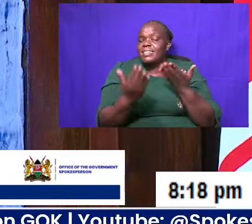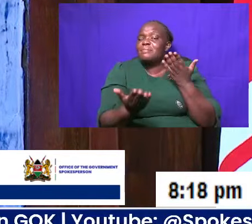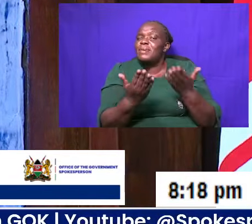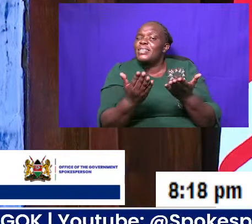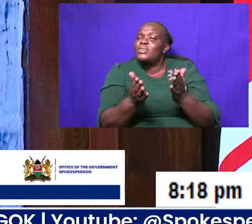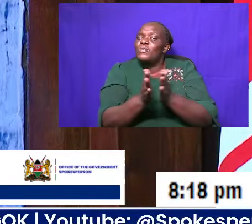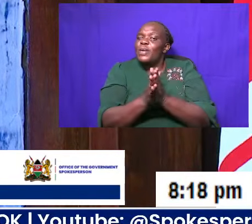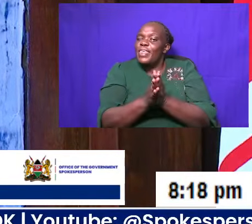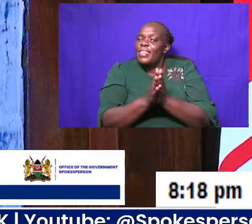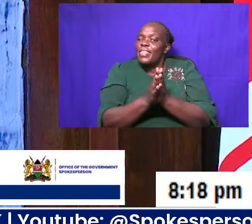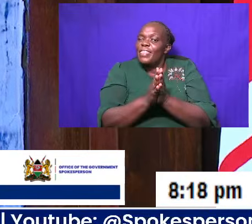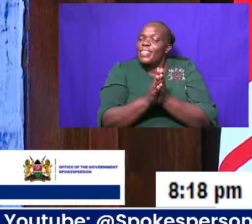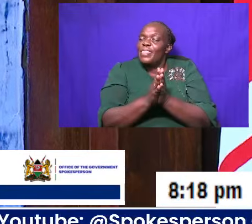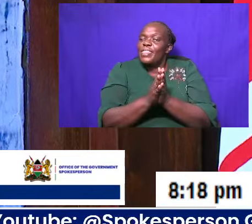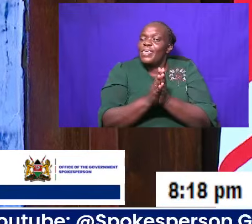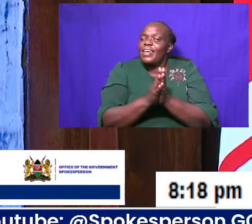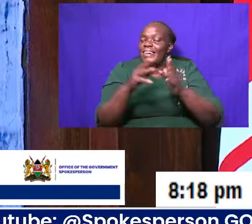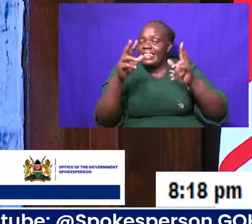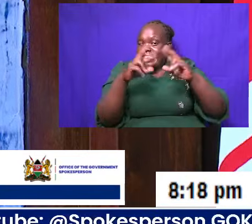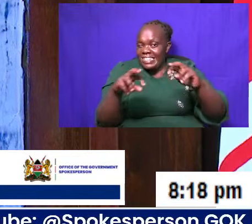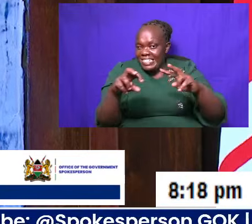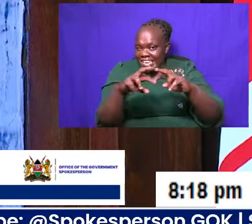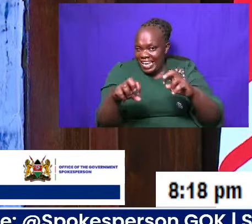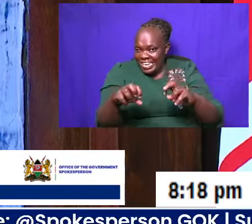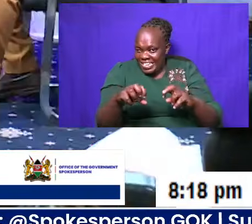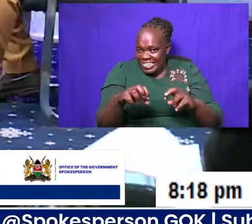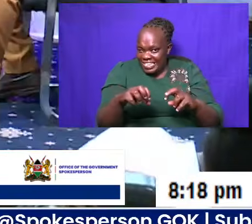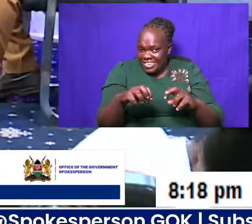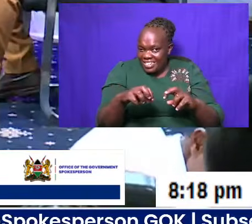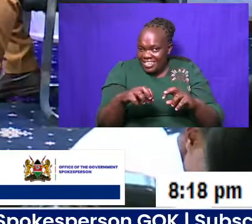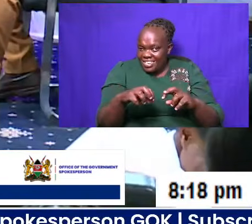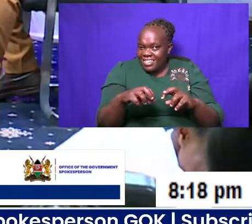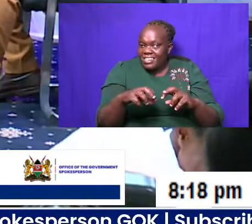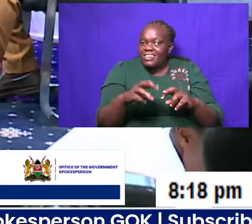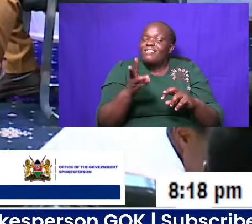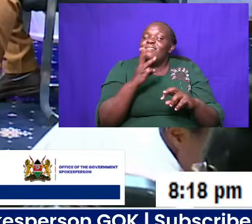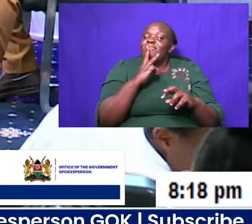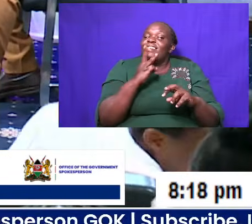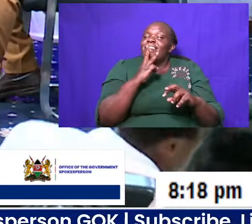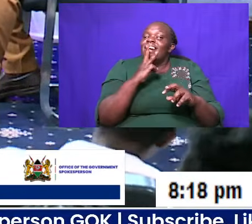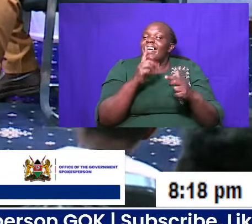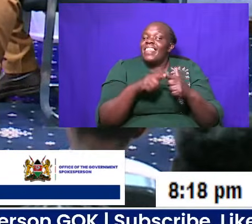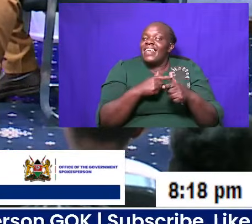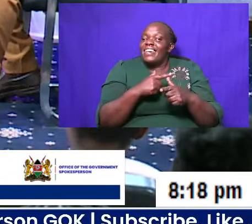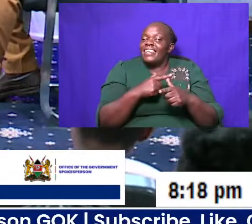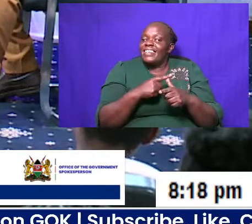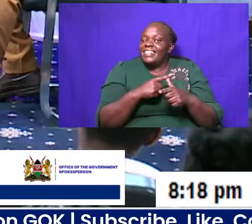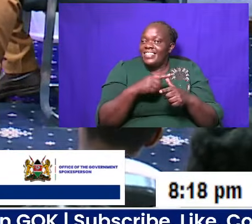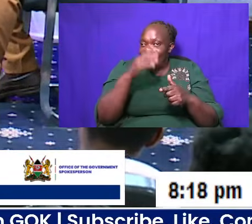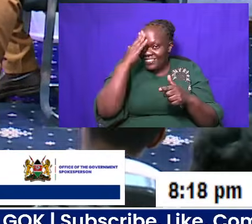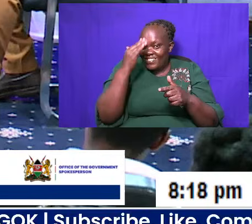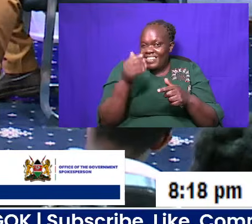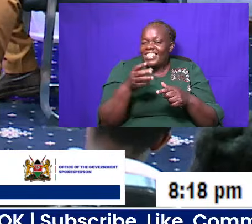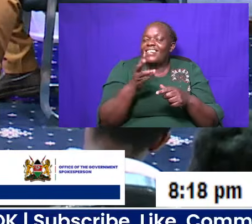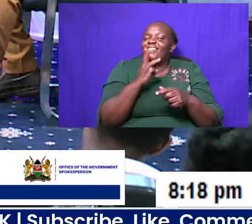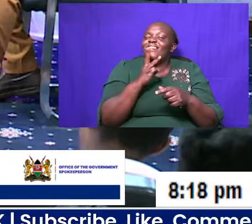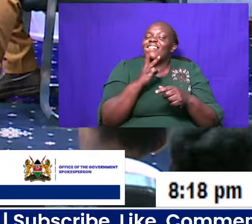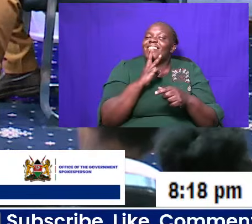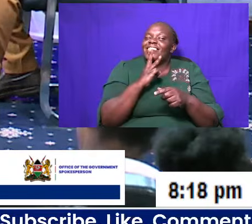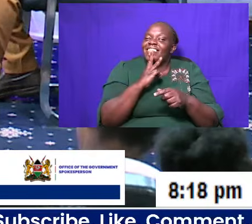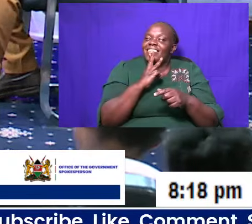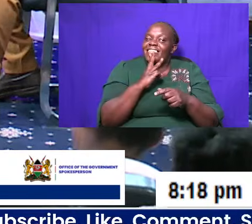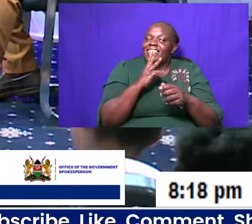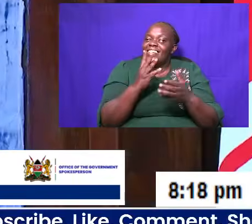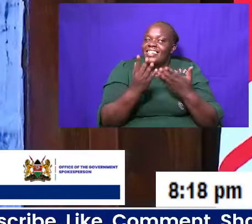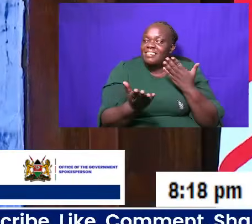na ukunywe maji hapo. Research ukunywe hapo. Daktari, ukunywa tu kidogo hapo, unakunywa kwa pamoja la maji. Endelea. It depends